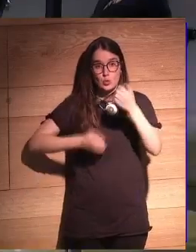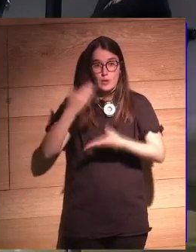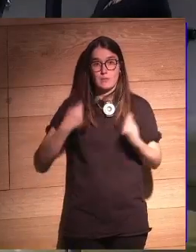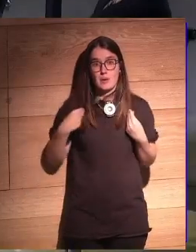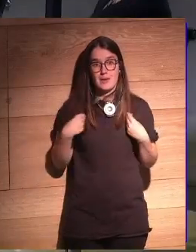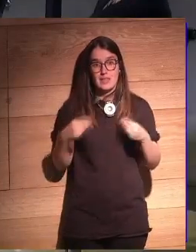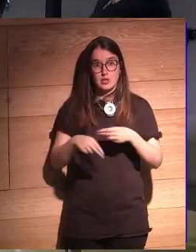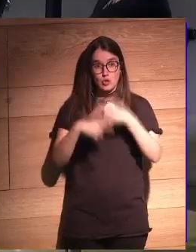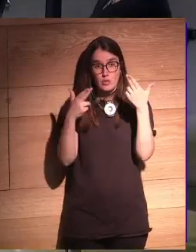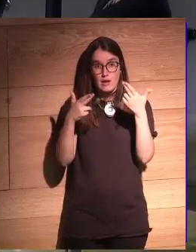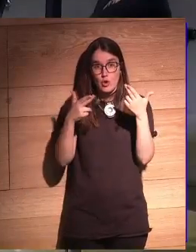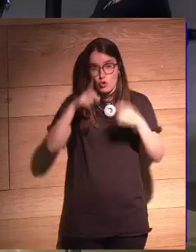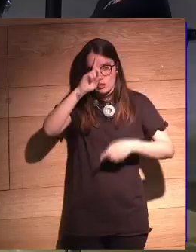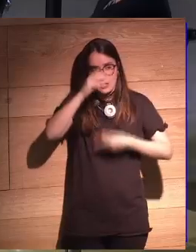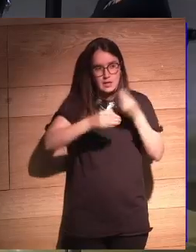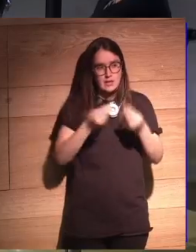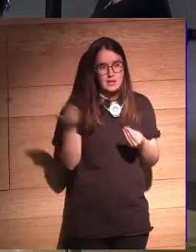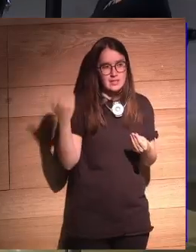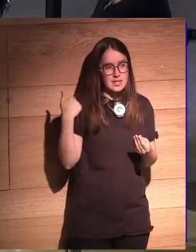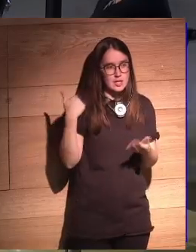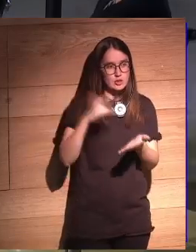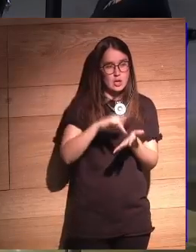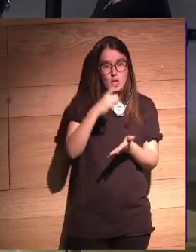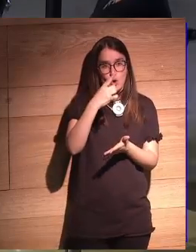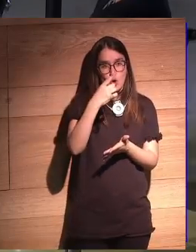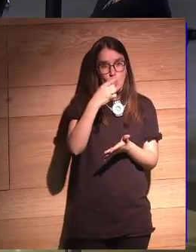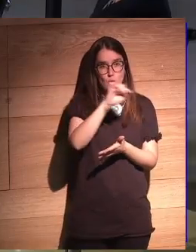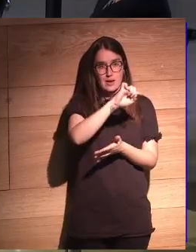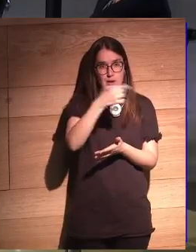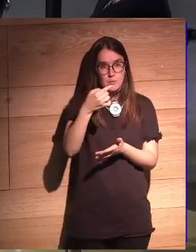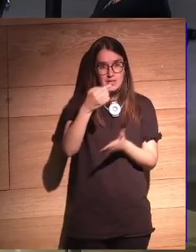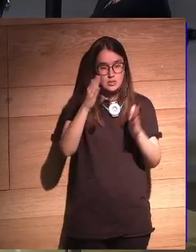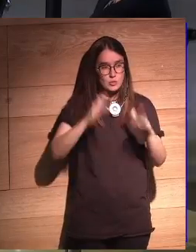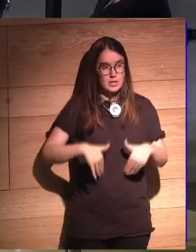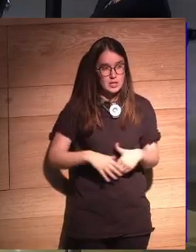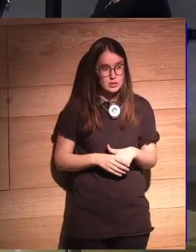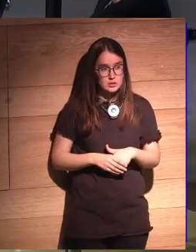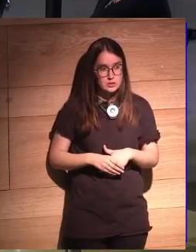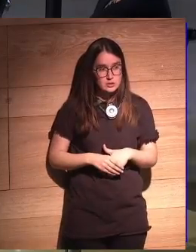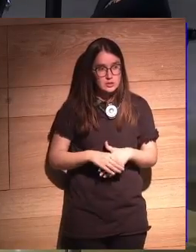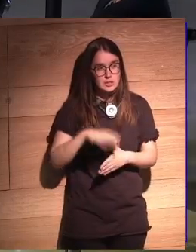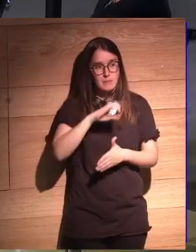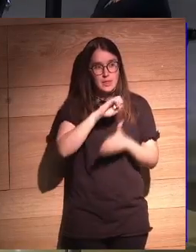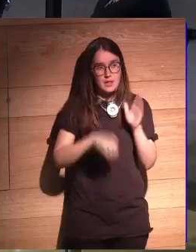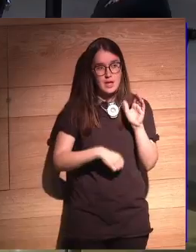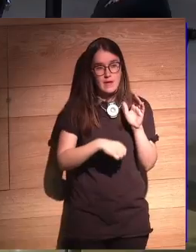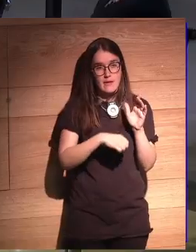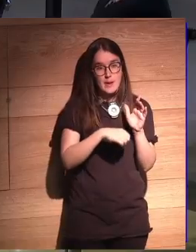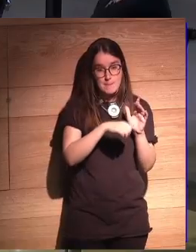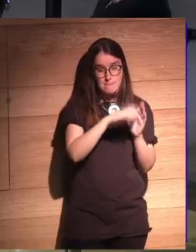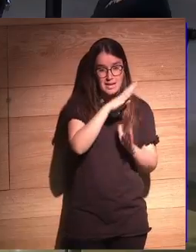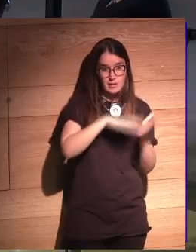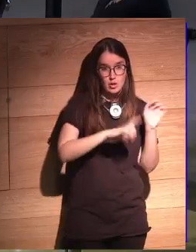as Mercedes said, we need to build public and social housing. Since yesterday,